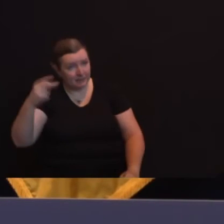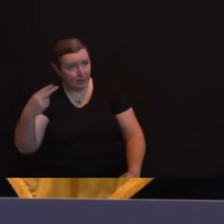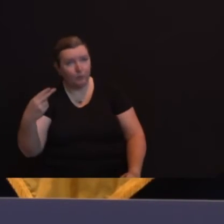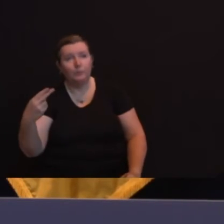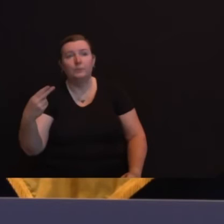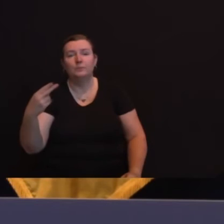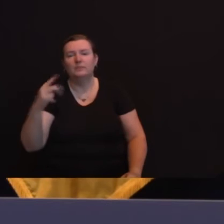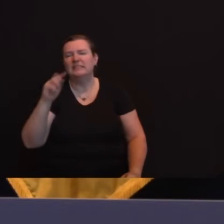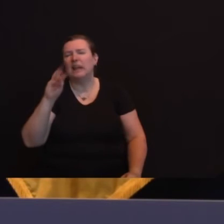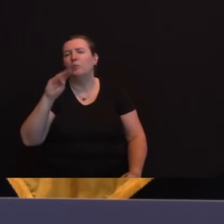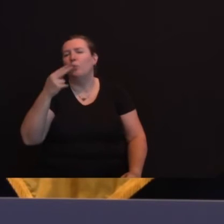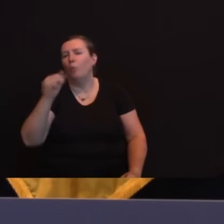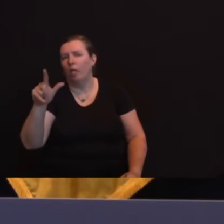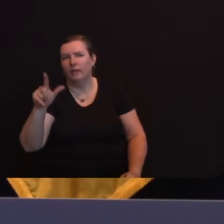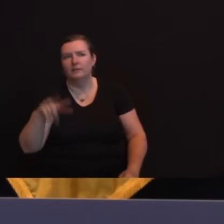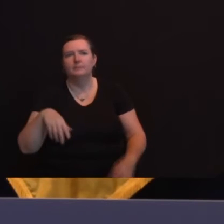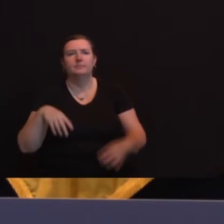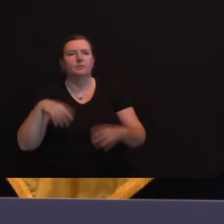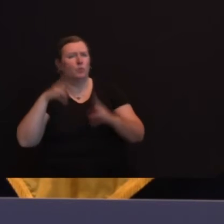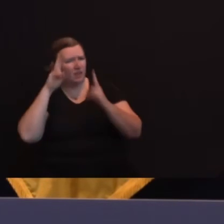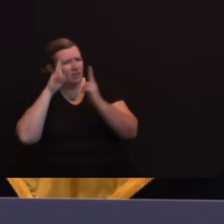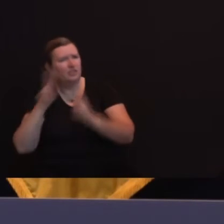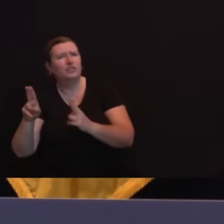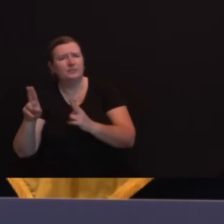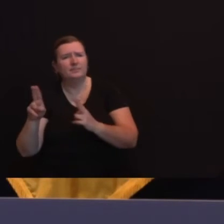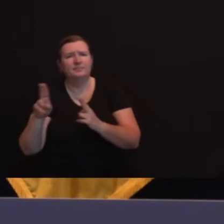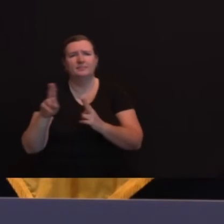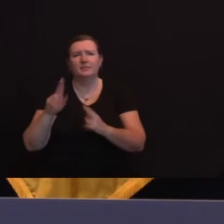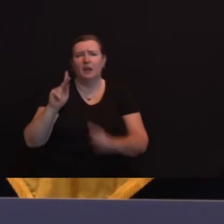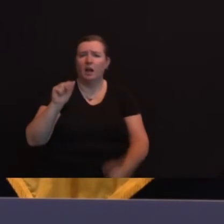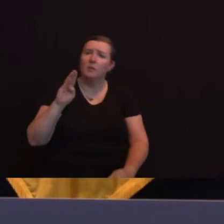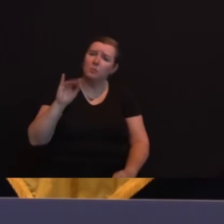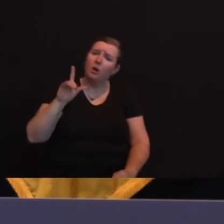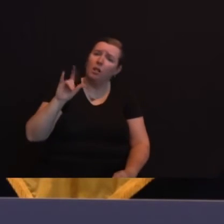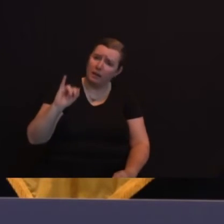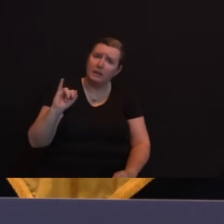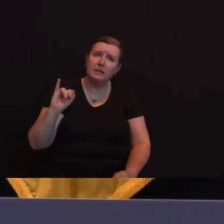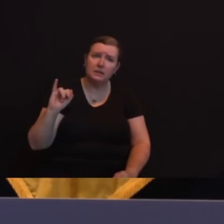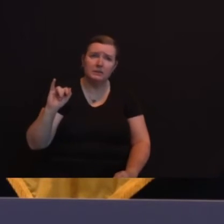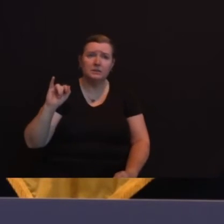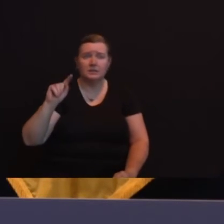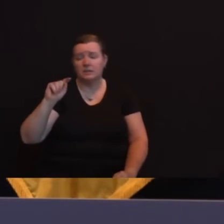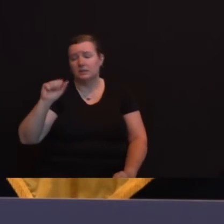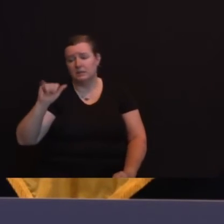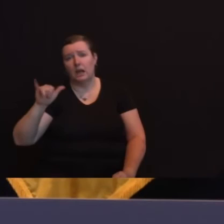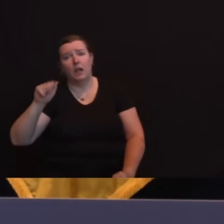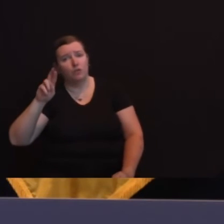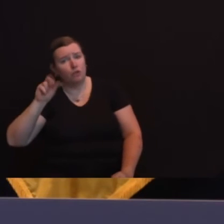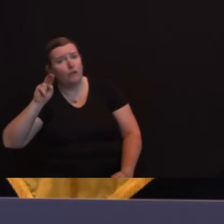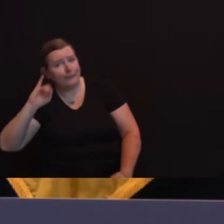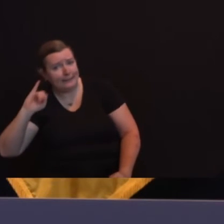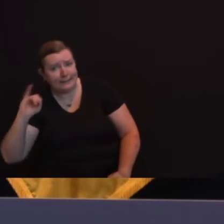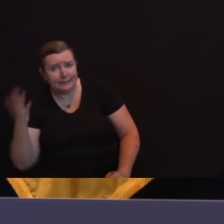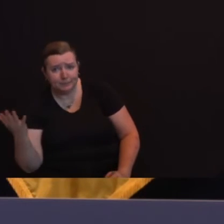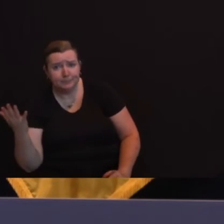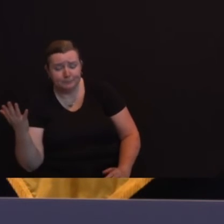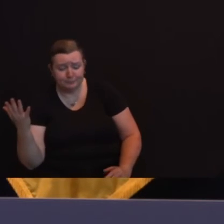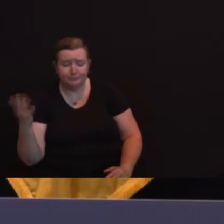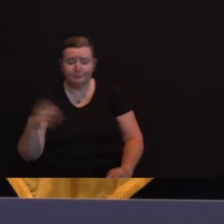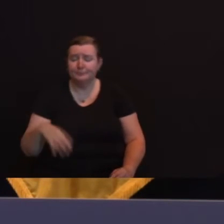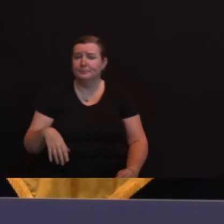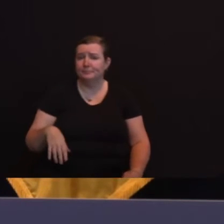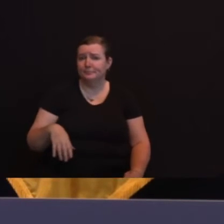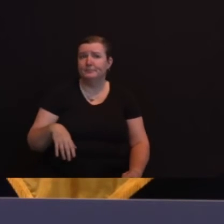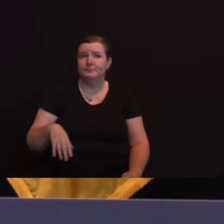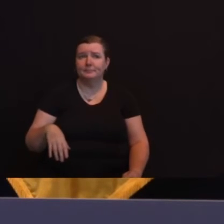honor. Thank you, Pat. We'll start over here. Before we do, as I mentioned on Thursday, we're going to be back into the Monday, Wednesday,